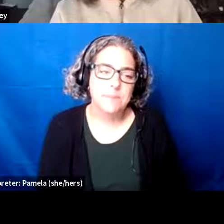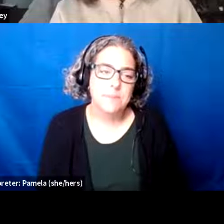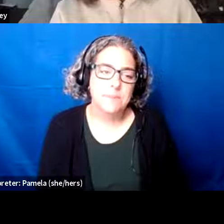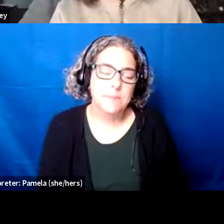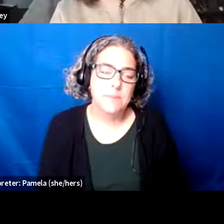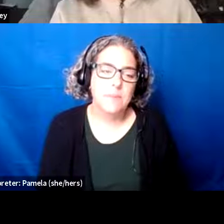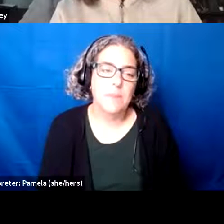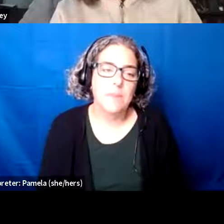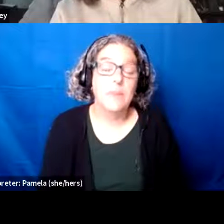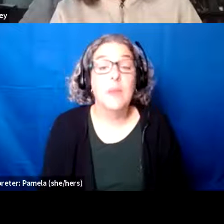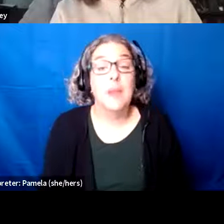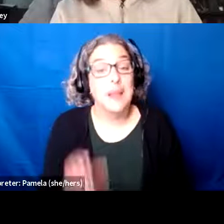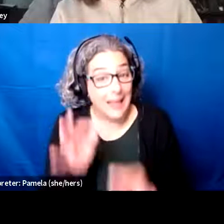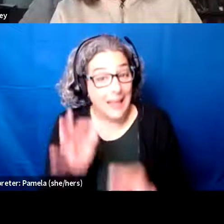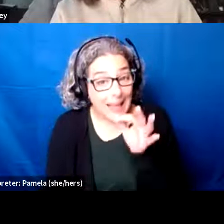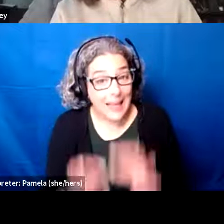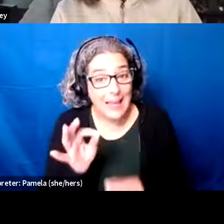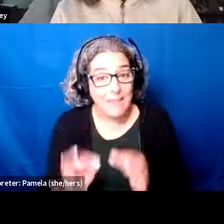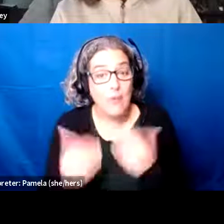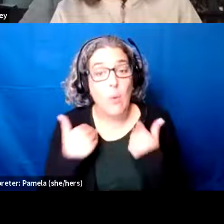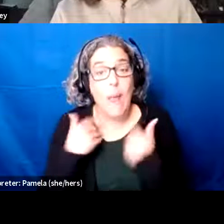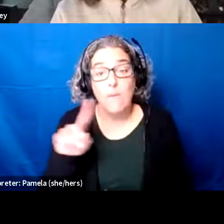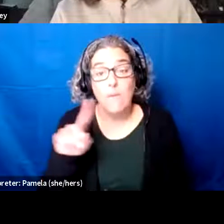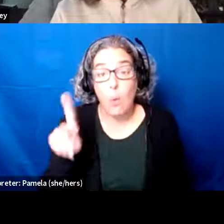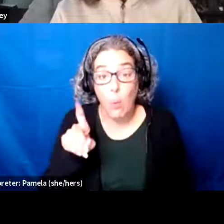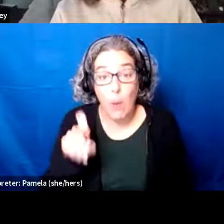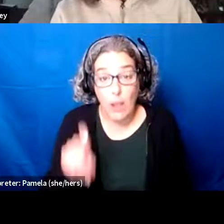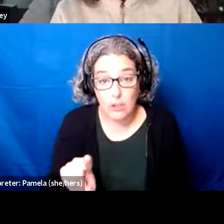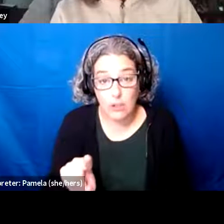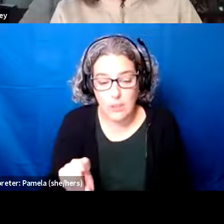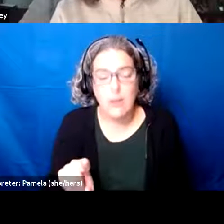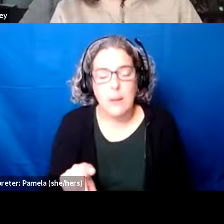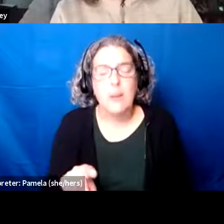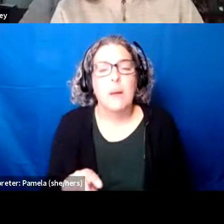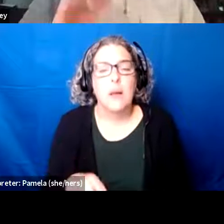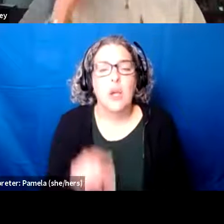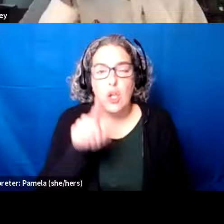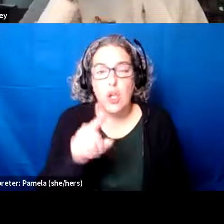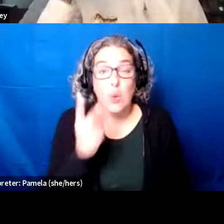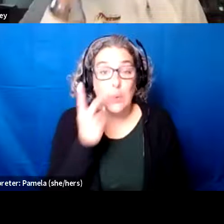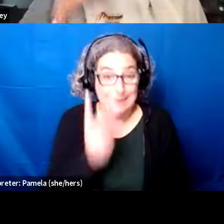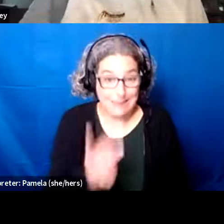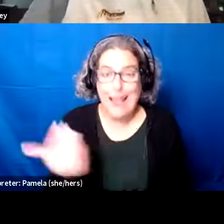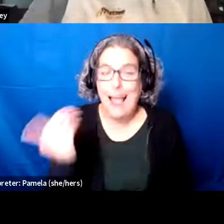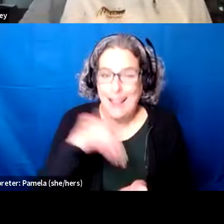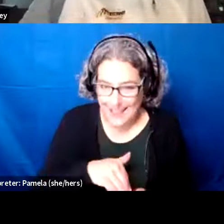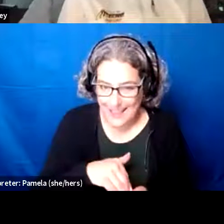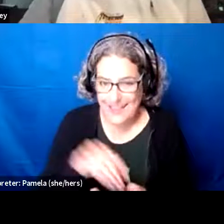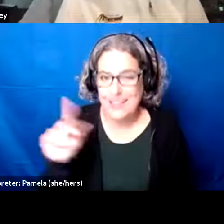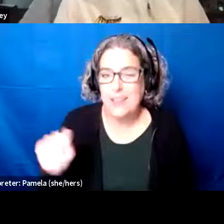If you have a question on your chat bar, you will see a little,